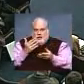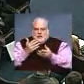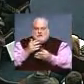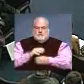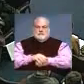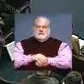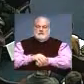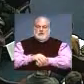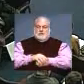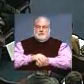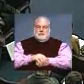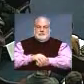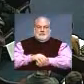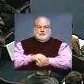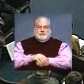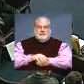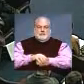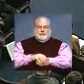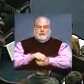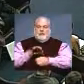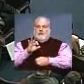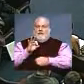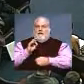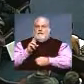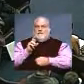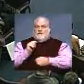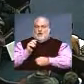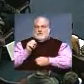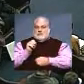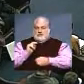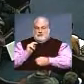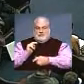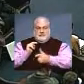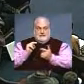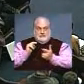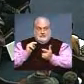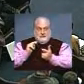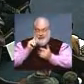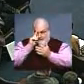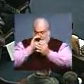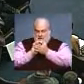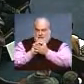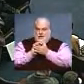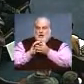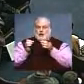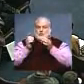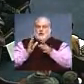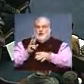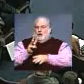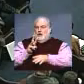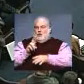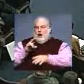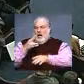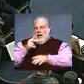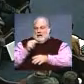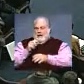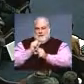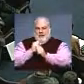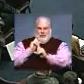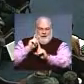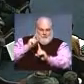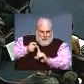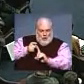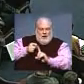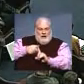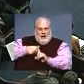Okay. Director Fortson, you're recognized, please. Thank you, Mayor. I think Director Wright probably made the point I was going to make. I was going to